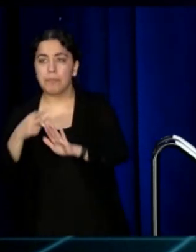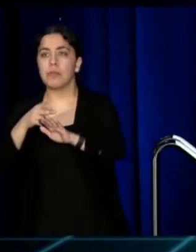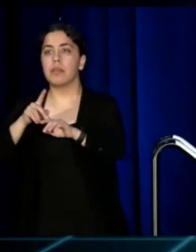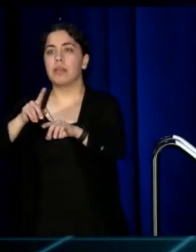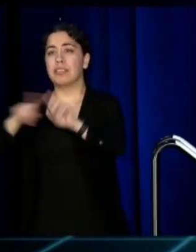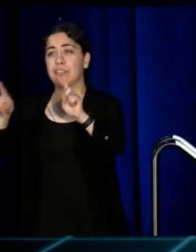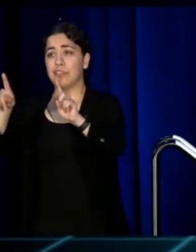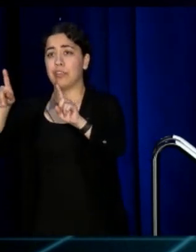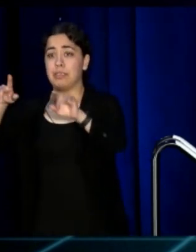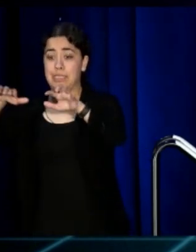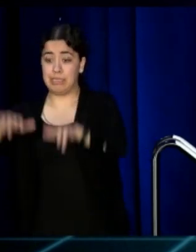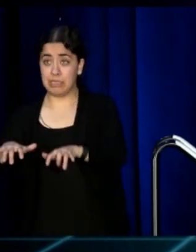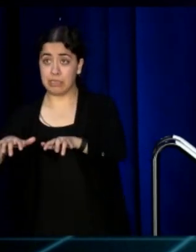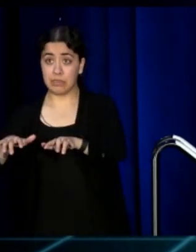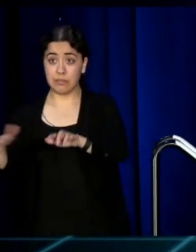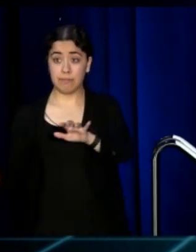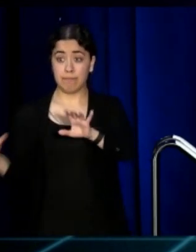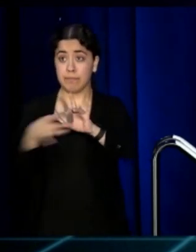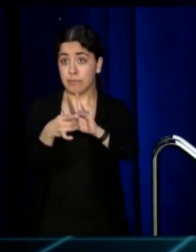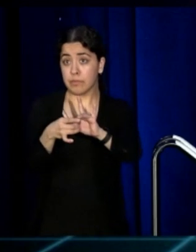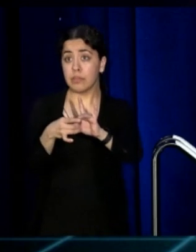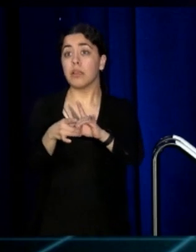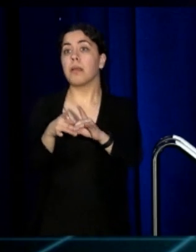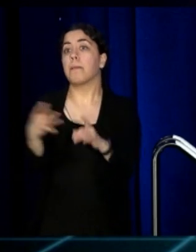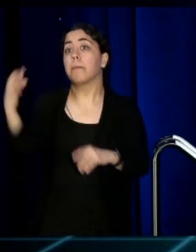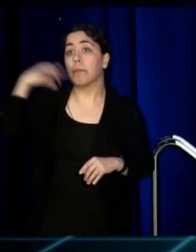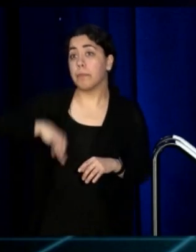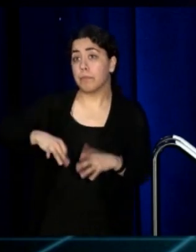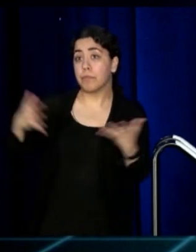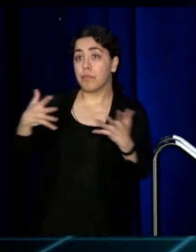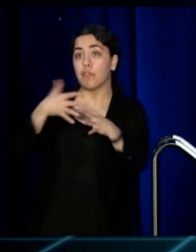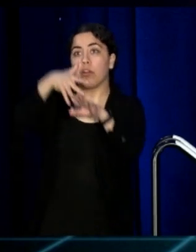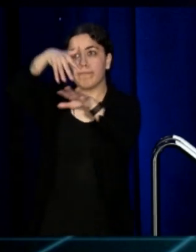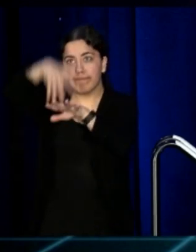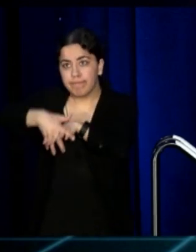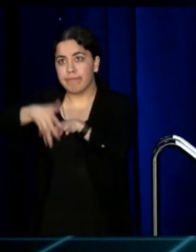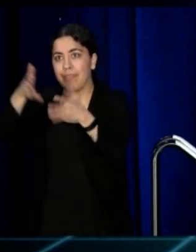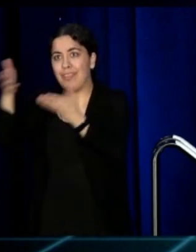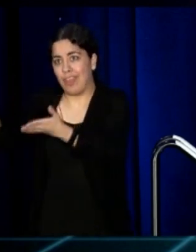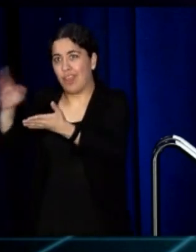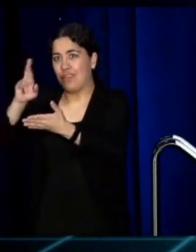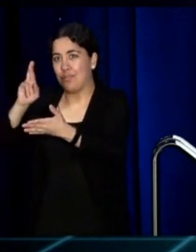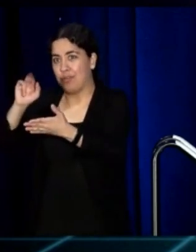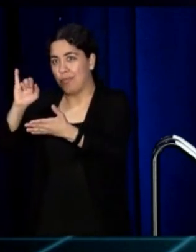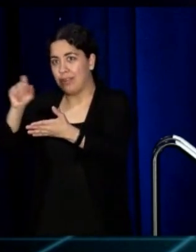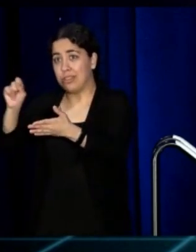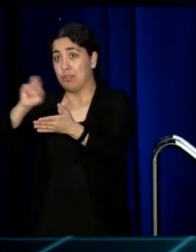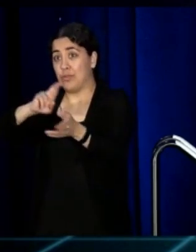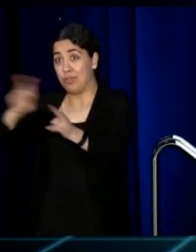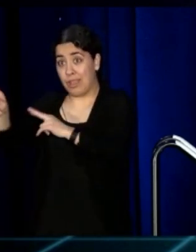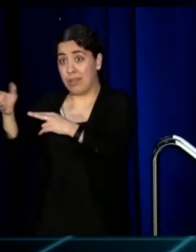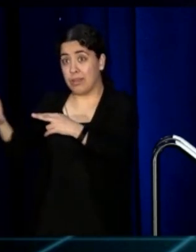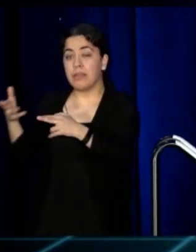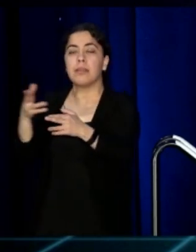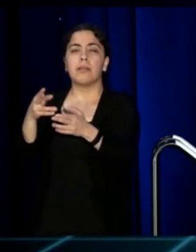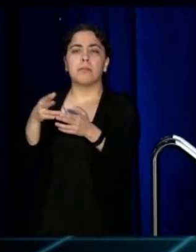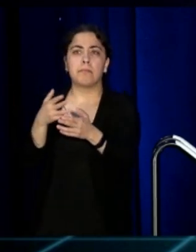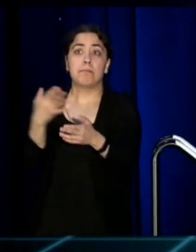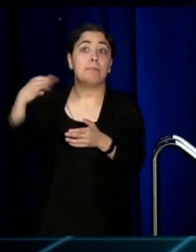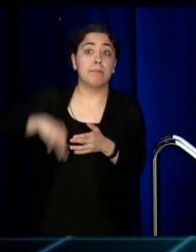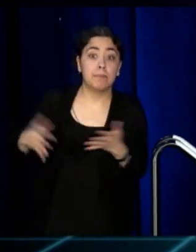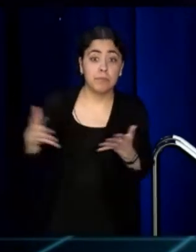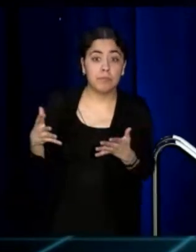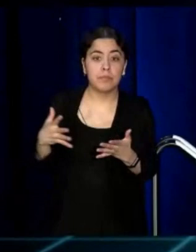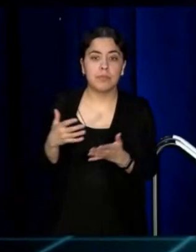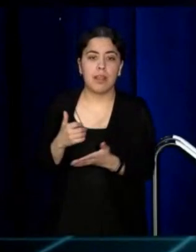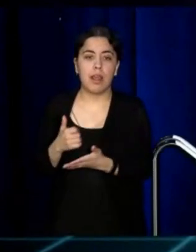keys. And one of the benefits of all that knowledge being built into Rails is this little form for helper.